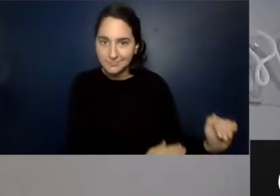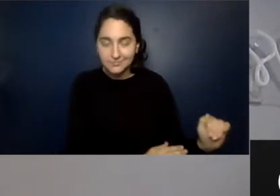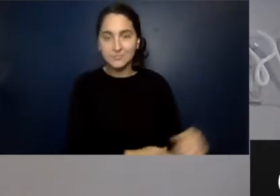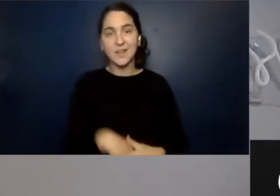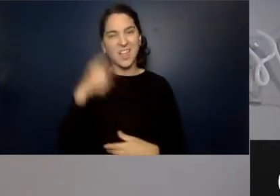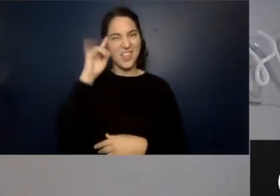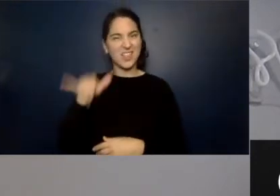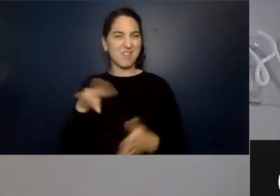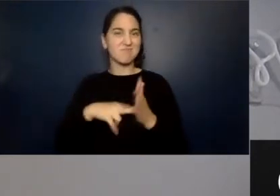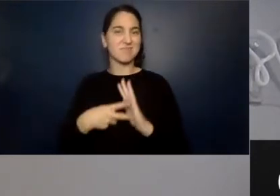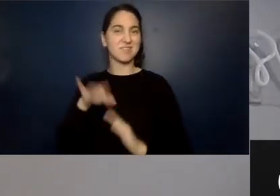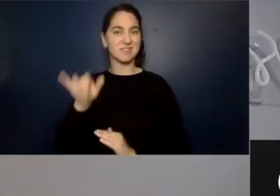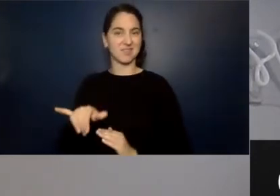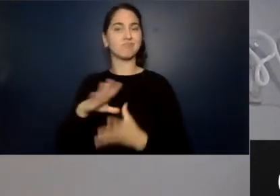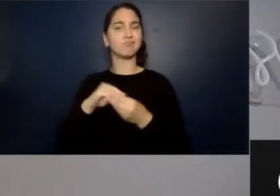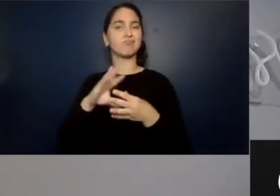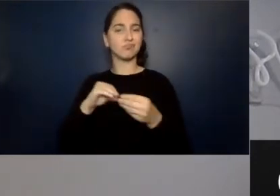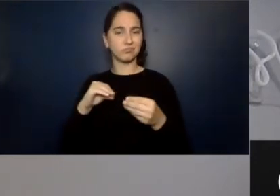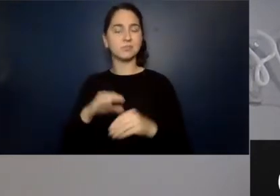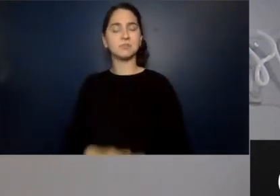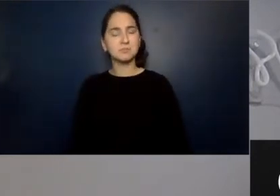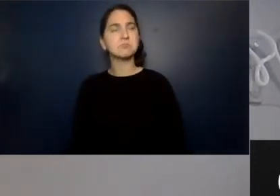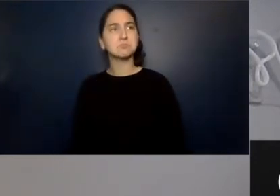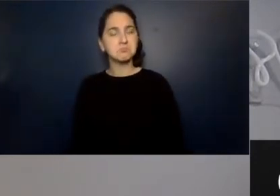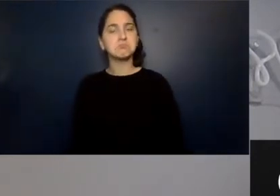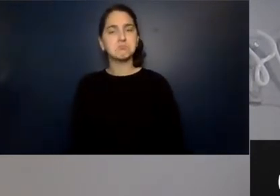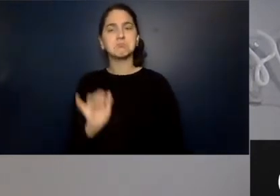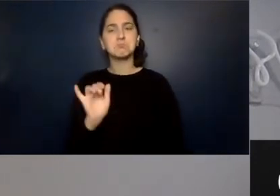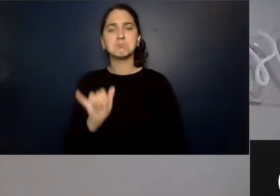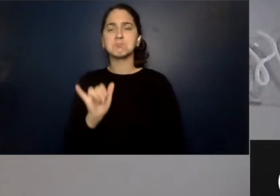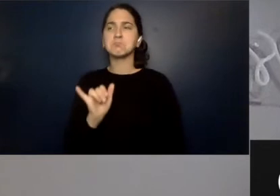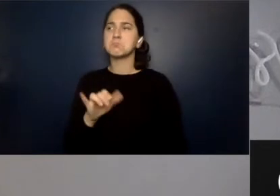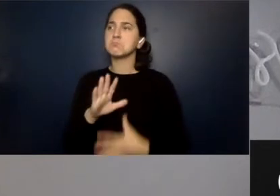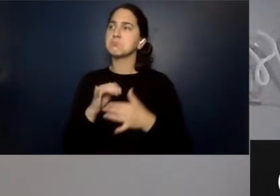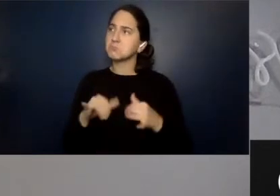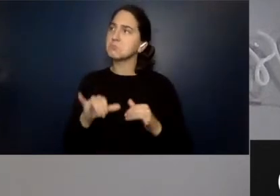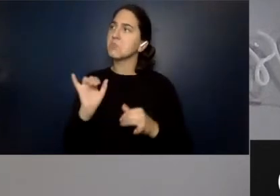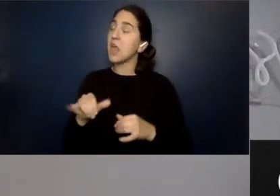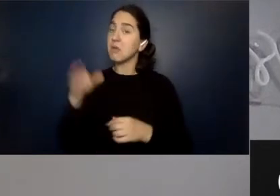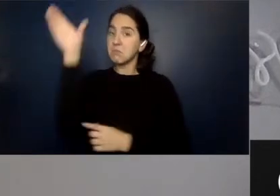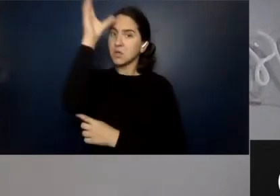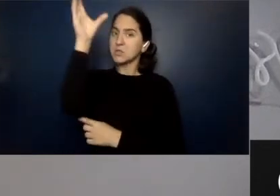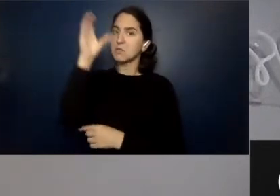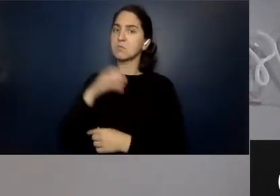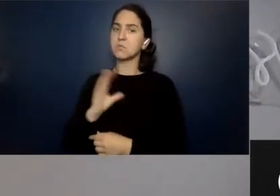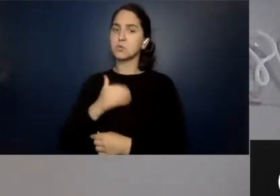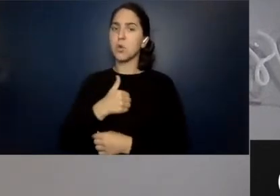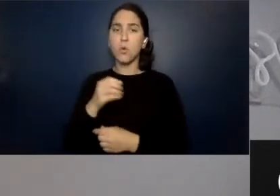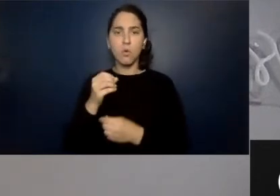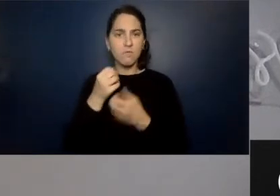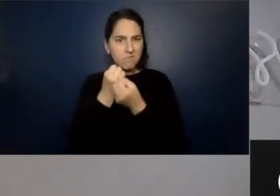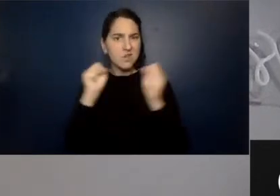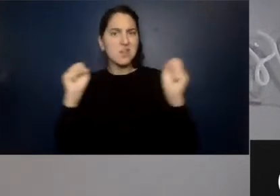the concept of soul freedom is so powerful that it can transform individuals and